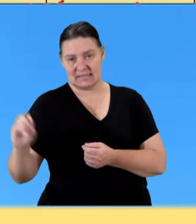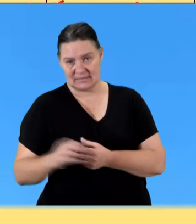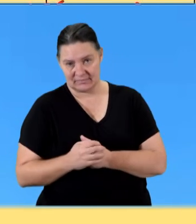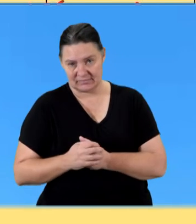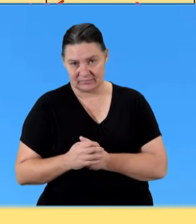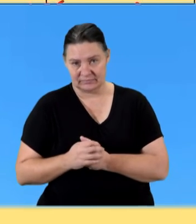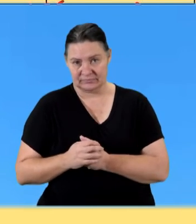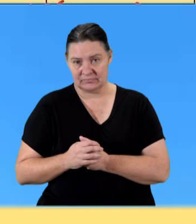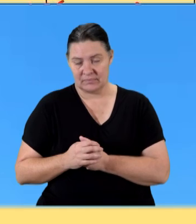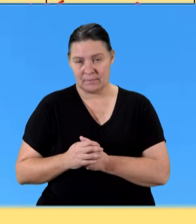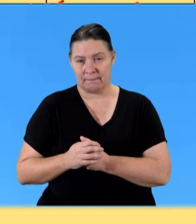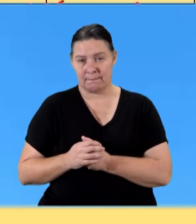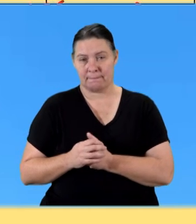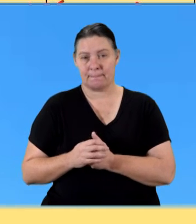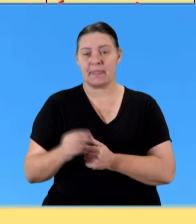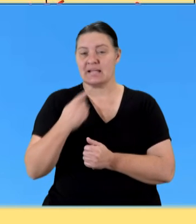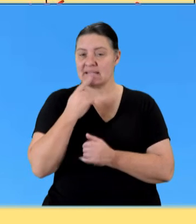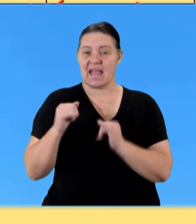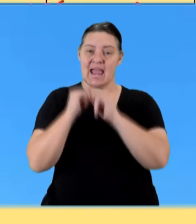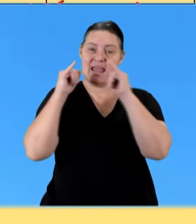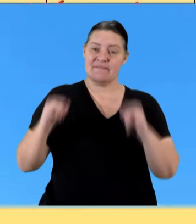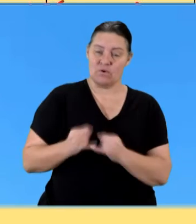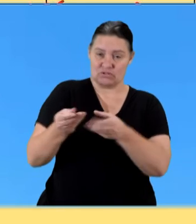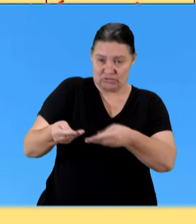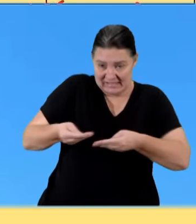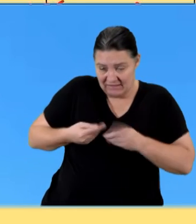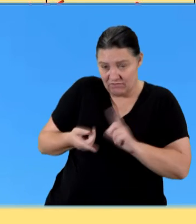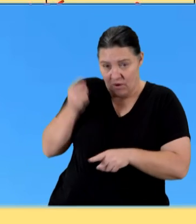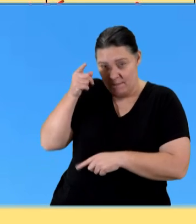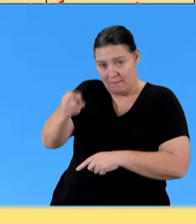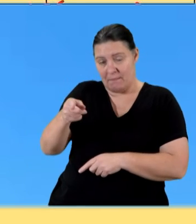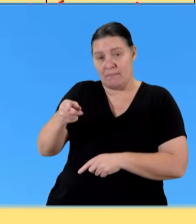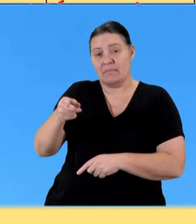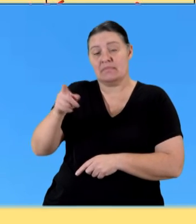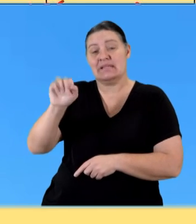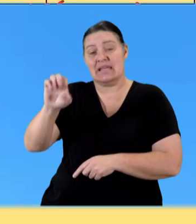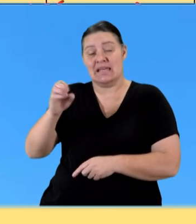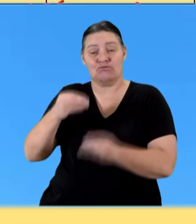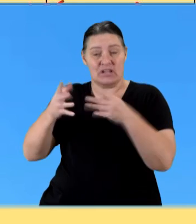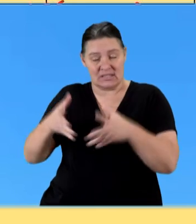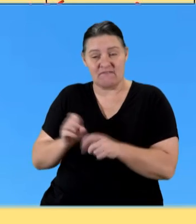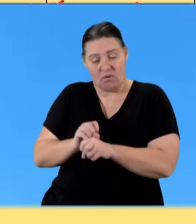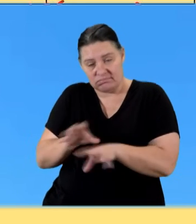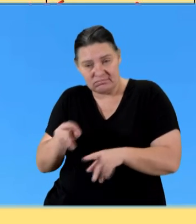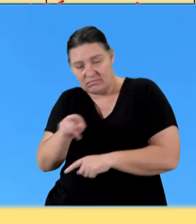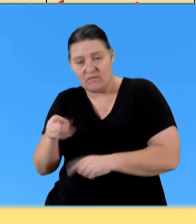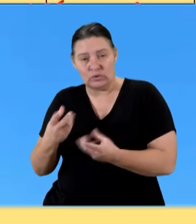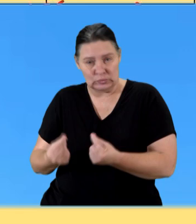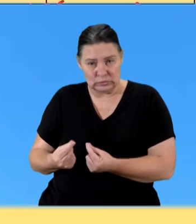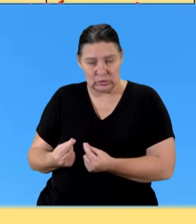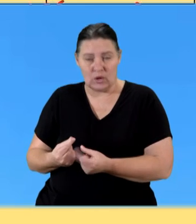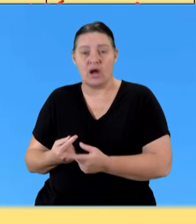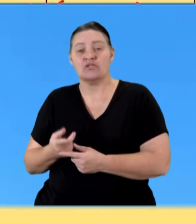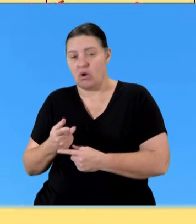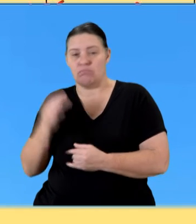2,300. They say the invoice received from PE Traders for merchandise purchased on